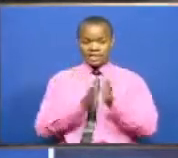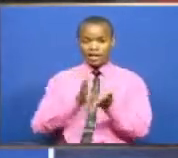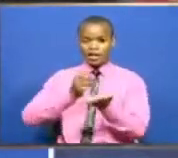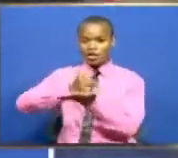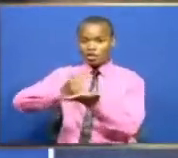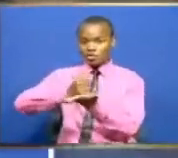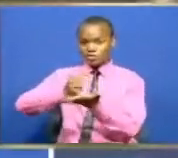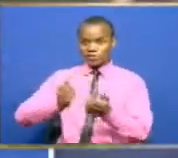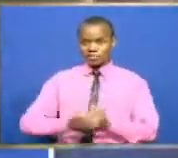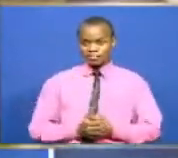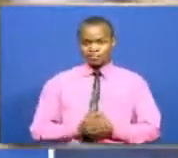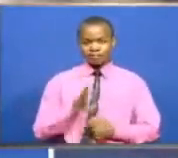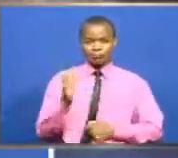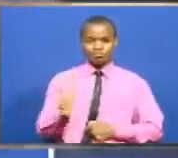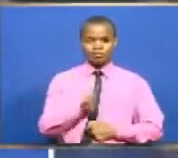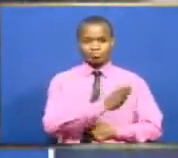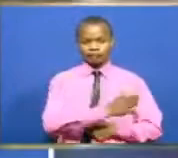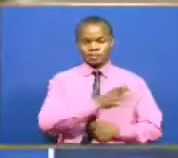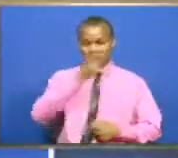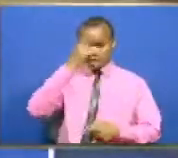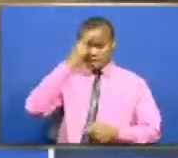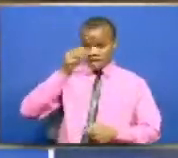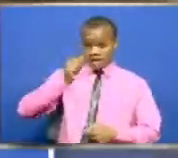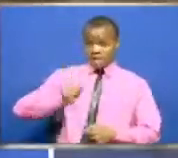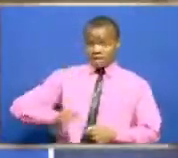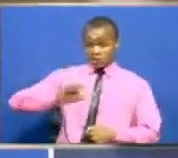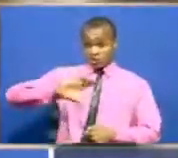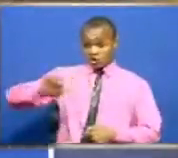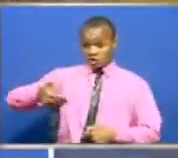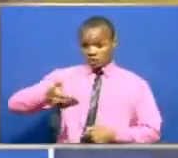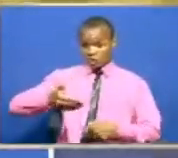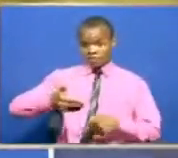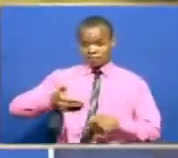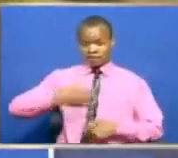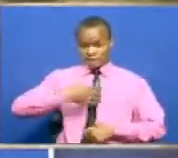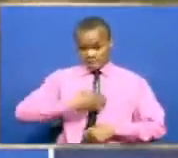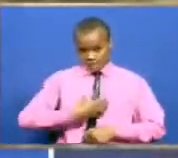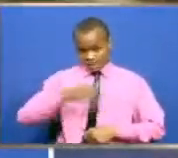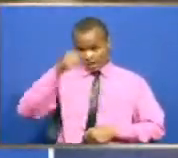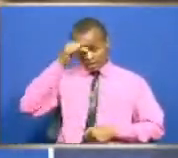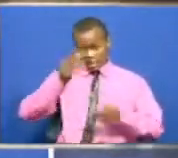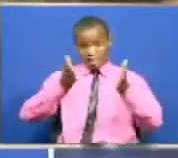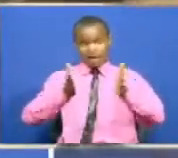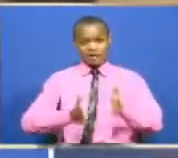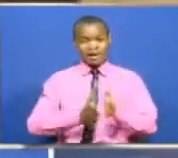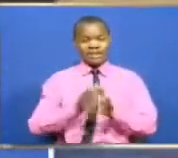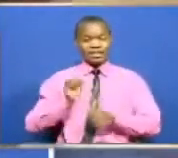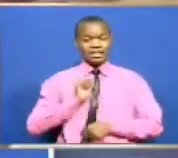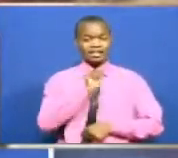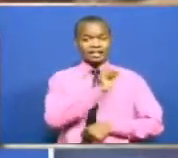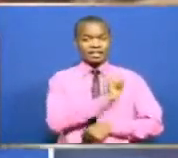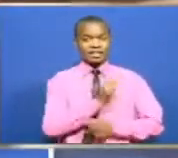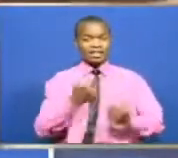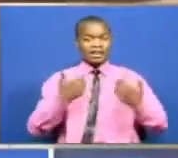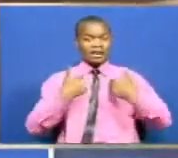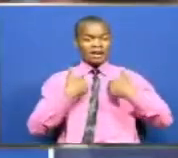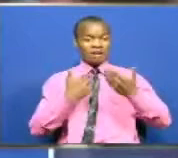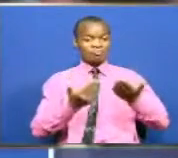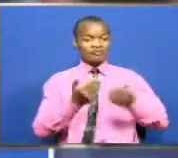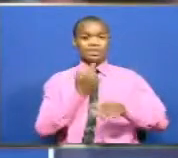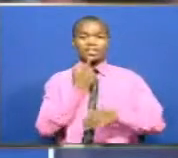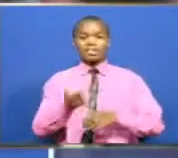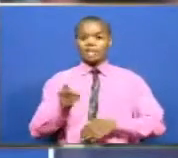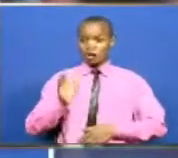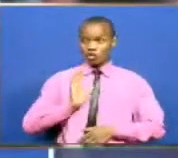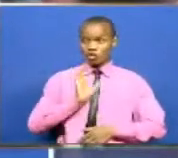Meanwhile, former Kajiado County Governor David Nkendianye and former Senator Peter Musitet have rallied the Maa community to support